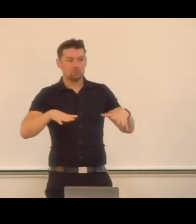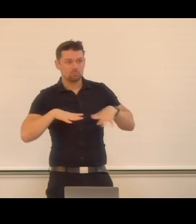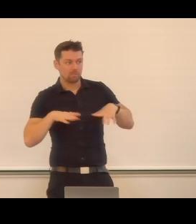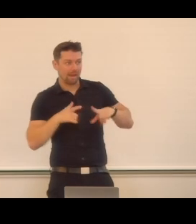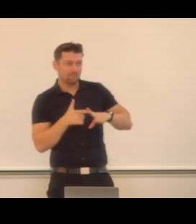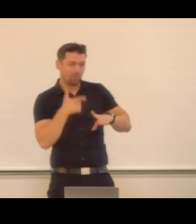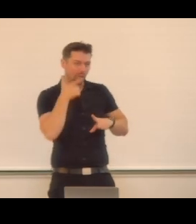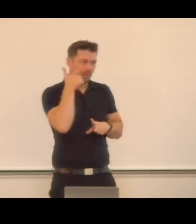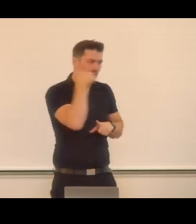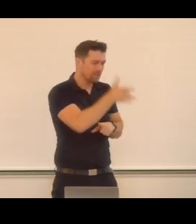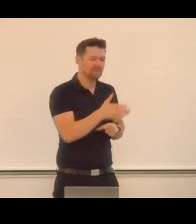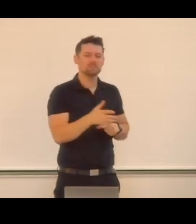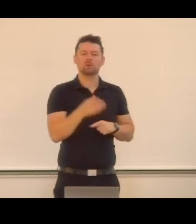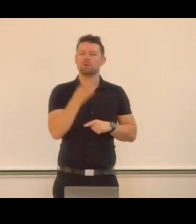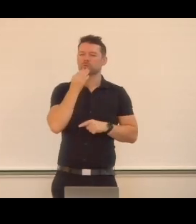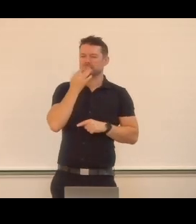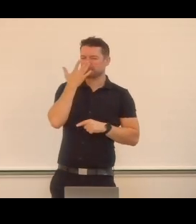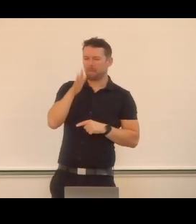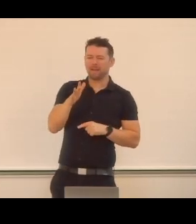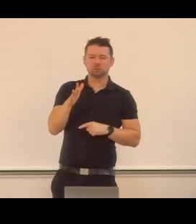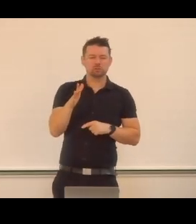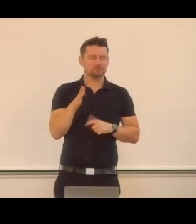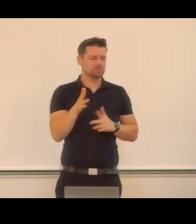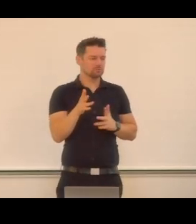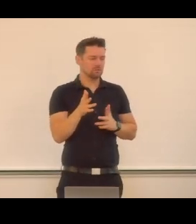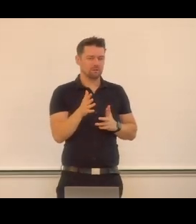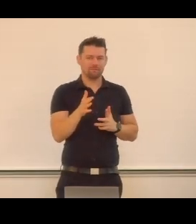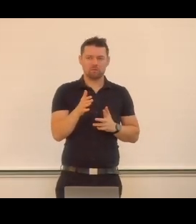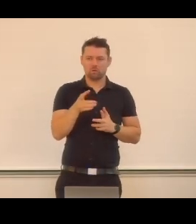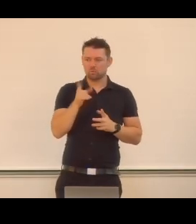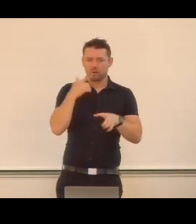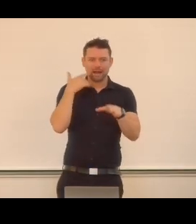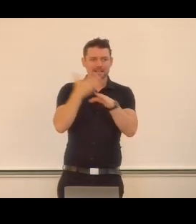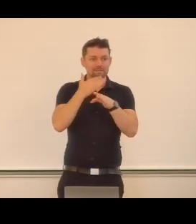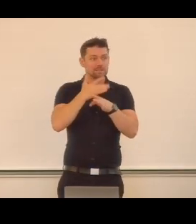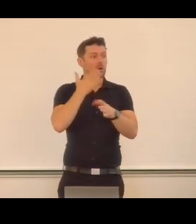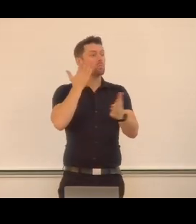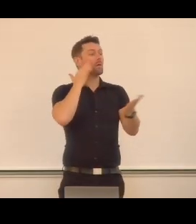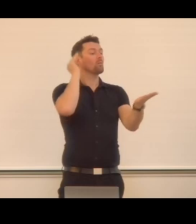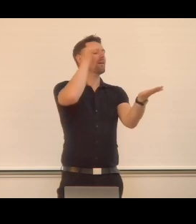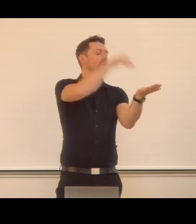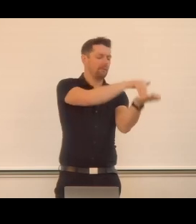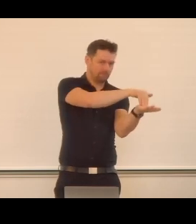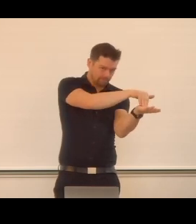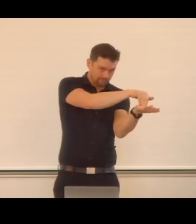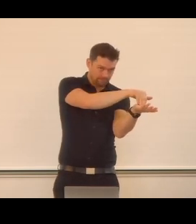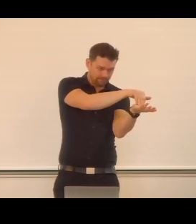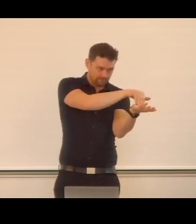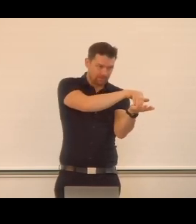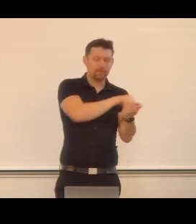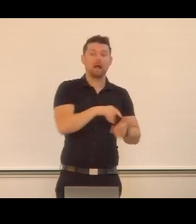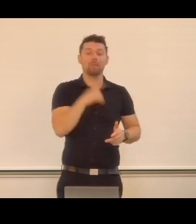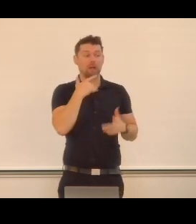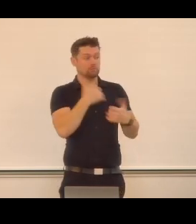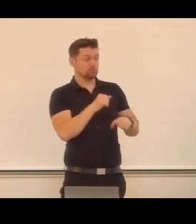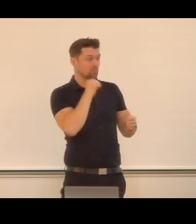We were using the simulation facility to simulate the activities we were going to do at the asteroid. And then we got there,